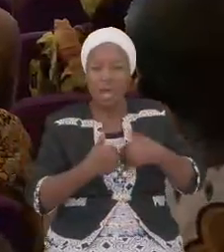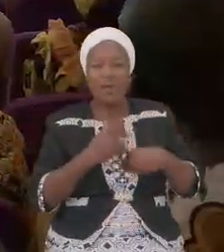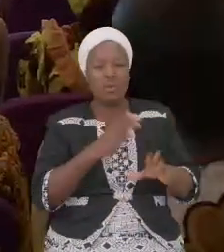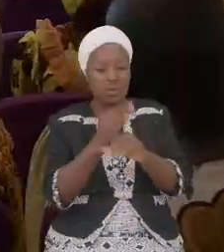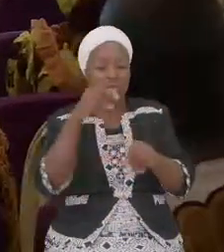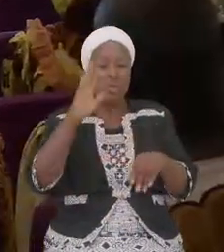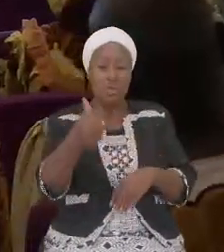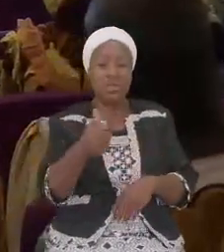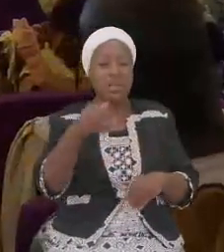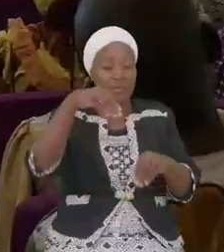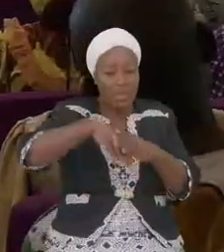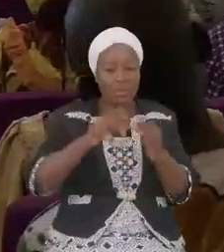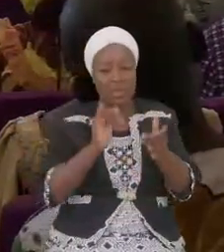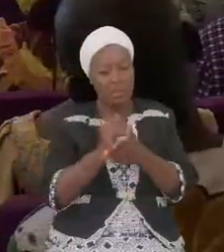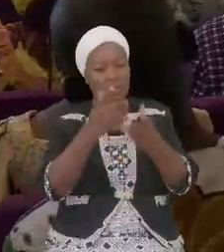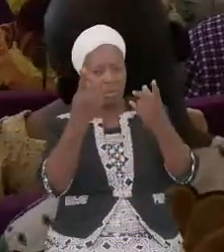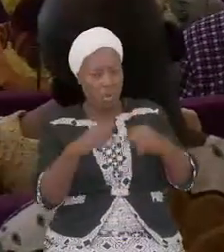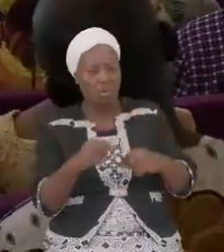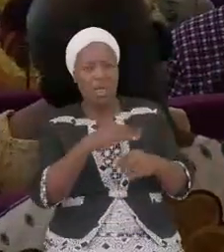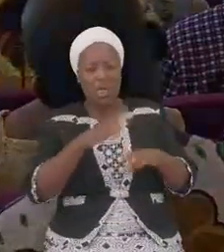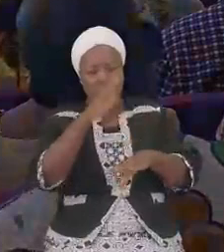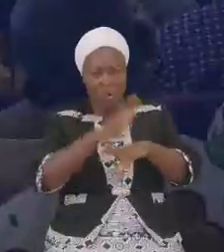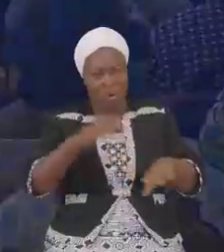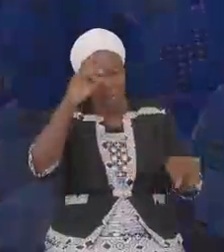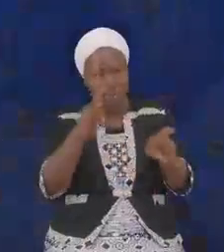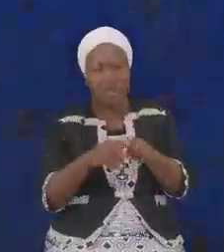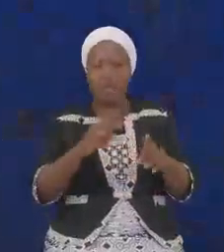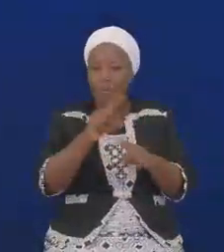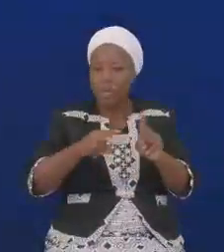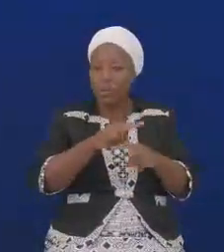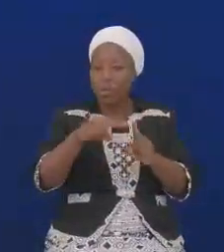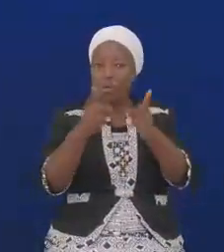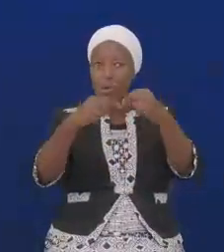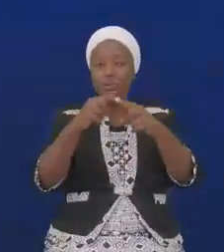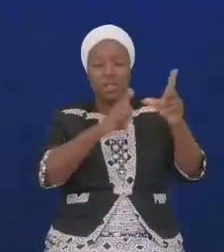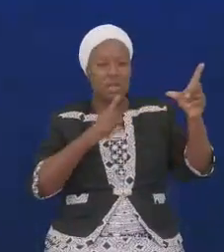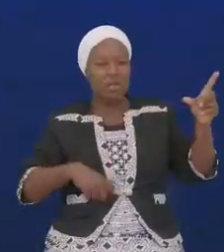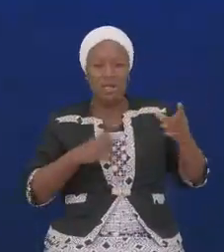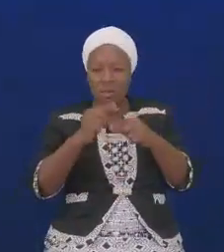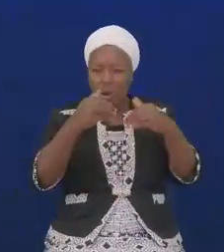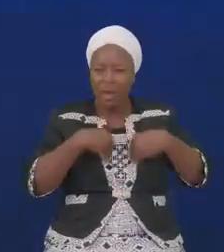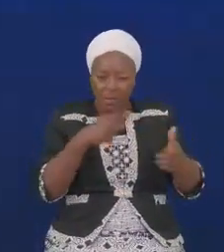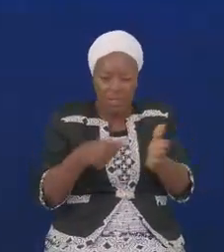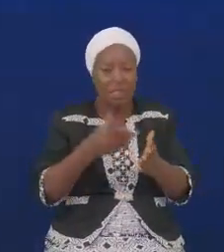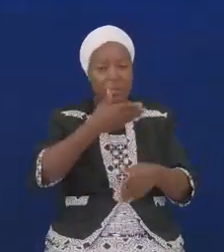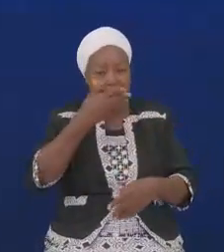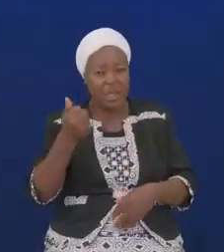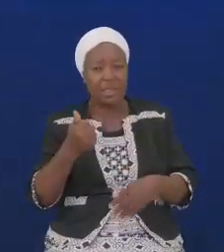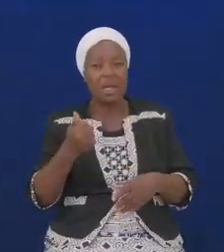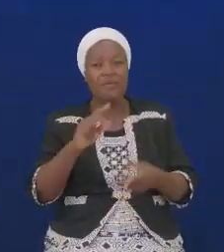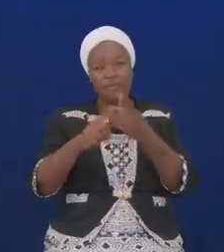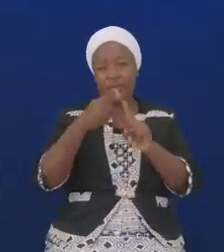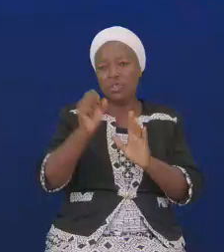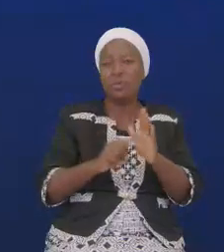yourself into, that you call a covenant, when you come to the Lord and you have this better